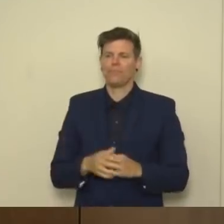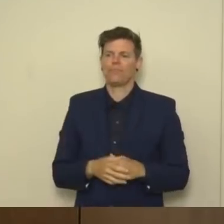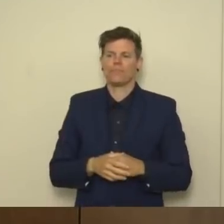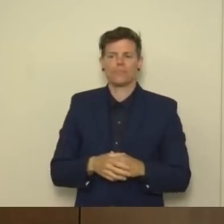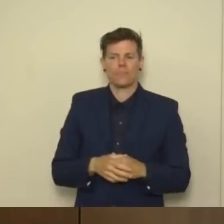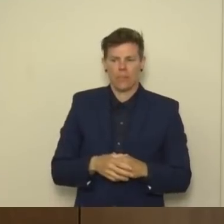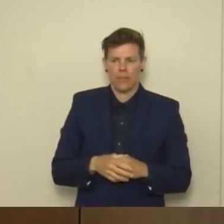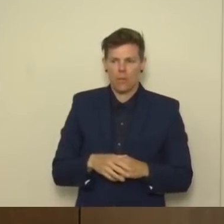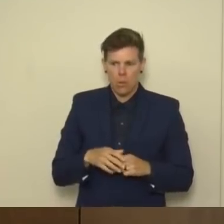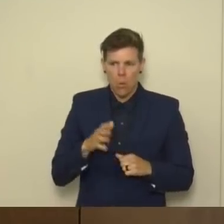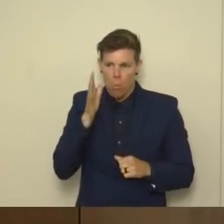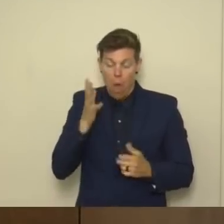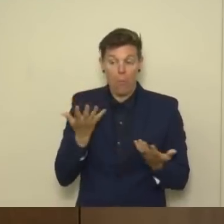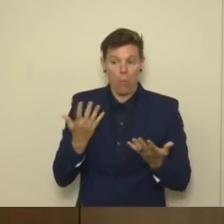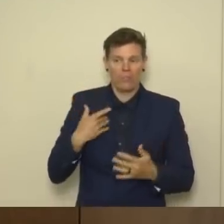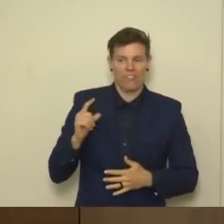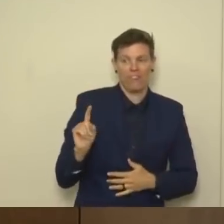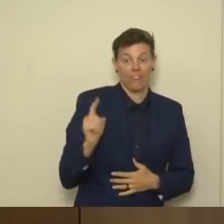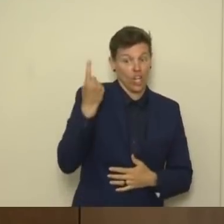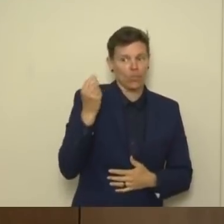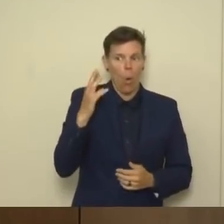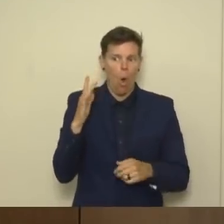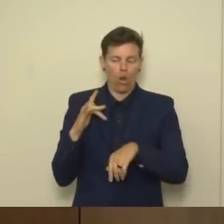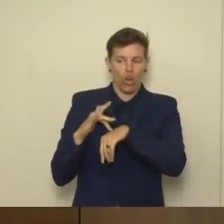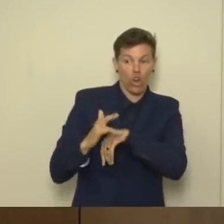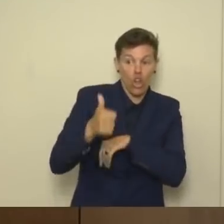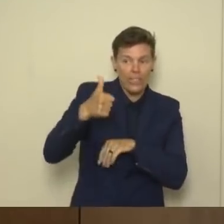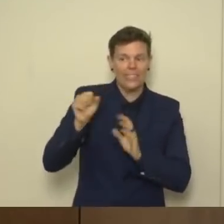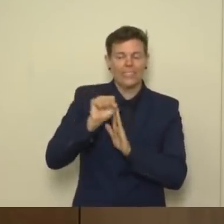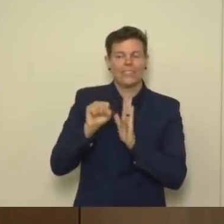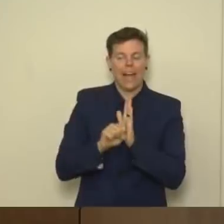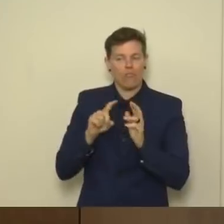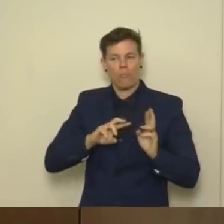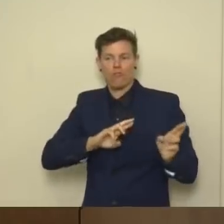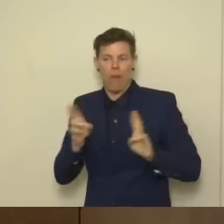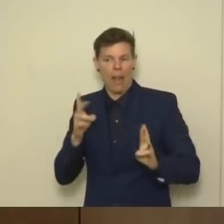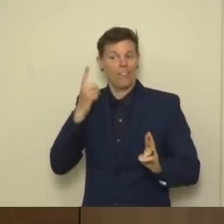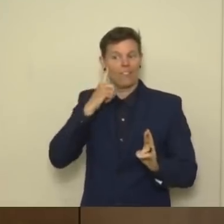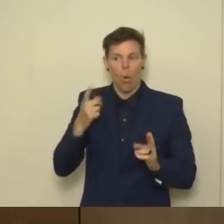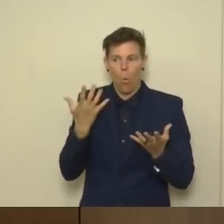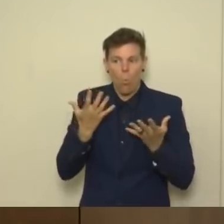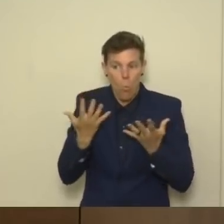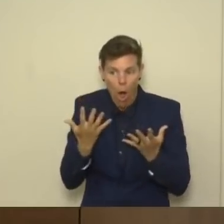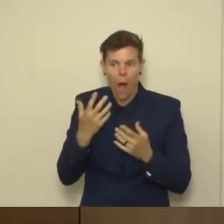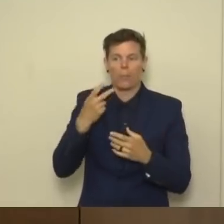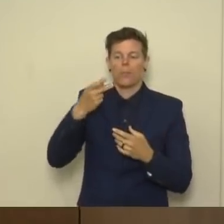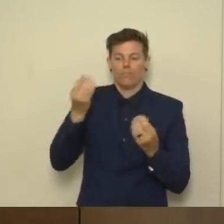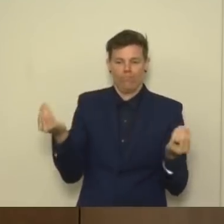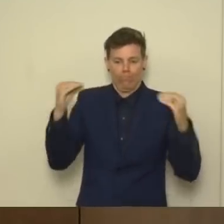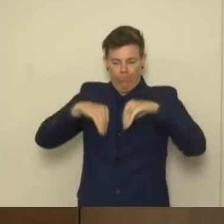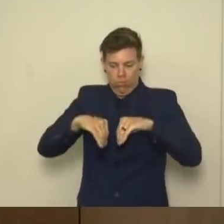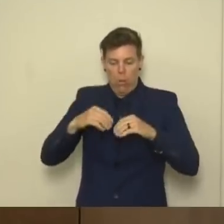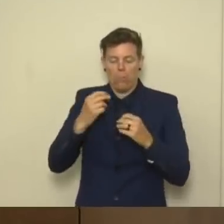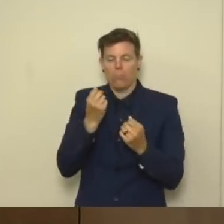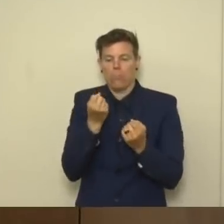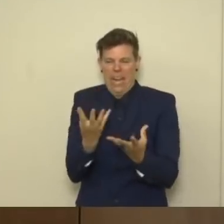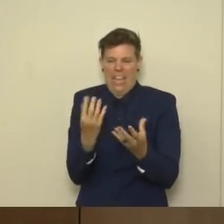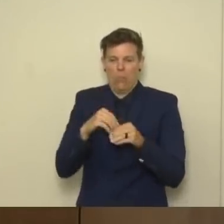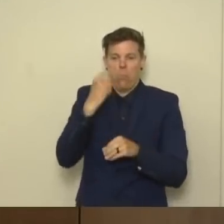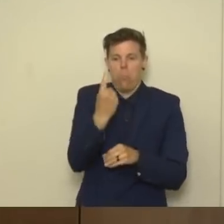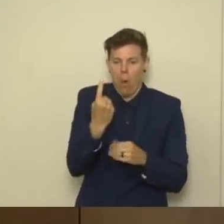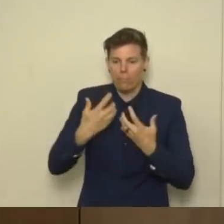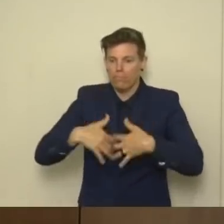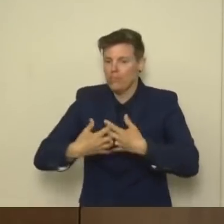not the first state, one of the first states. So we're already in the queue to have permission to do pooling. We met directly in person